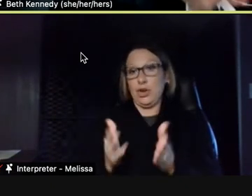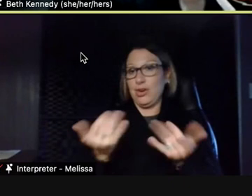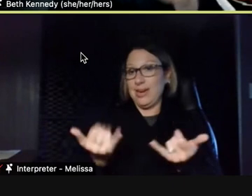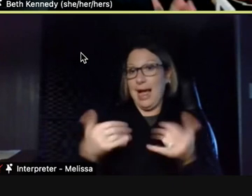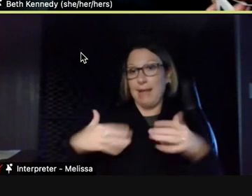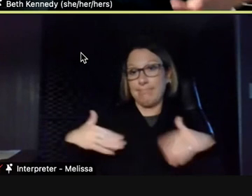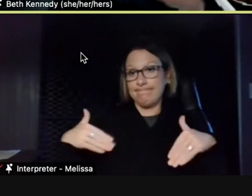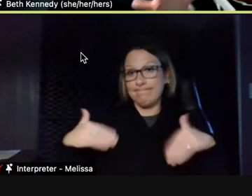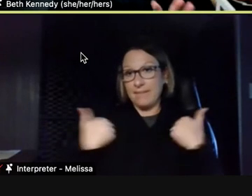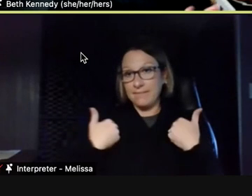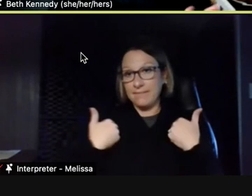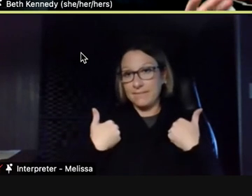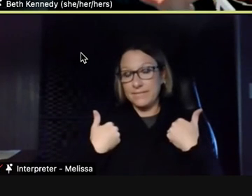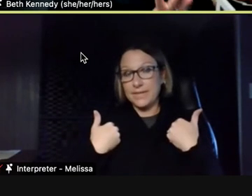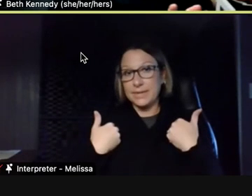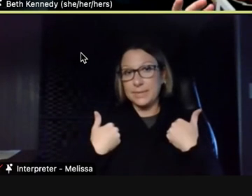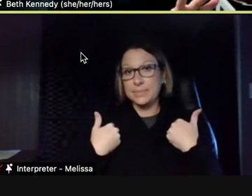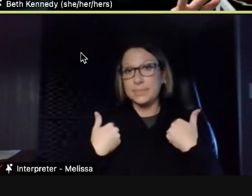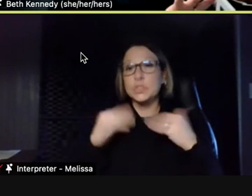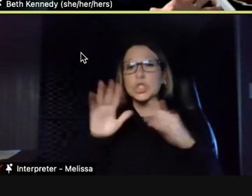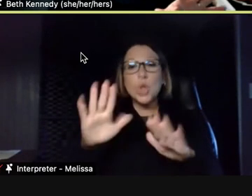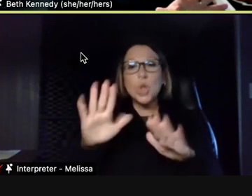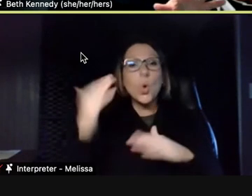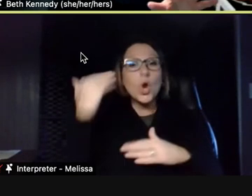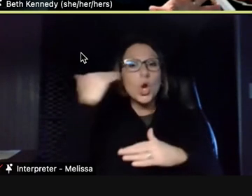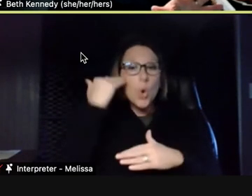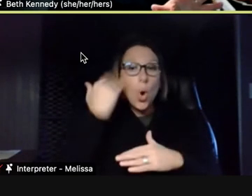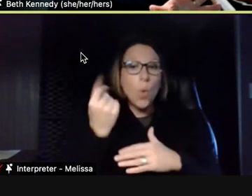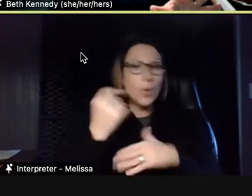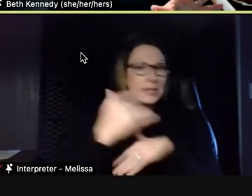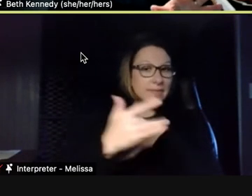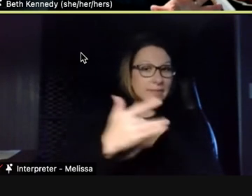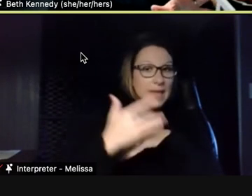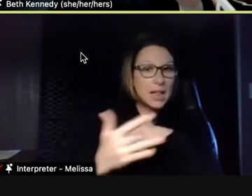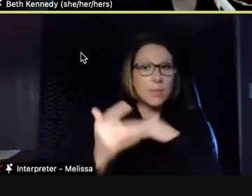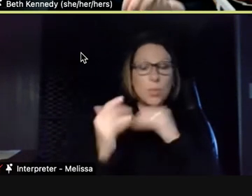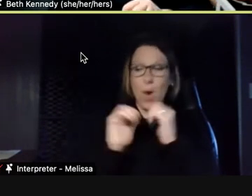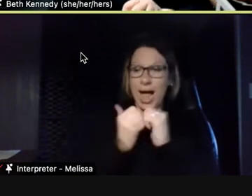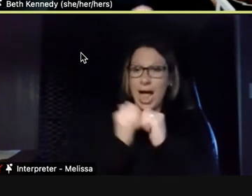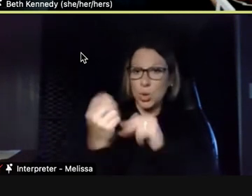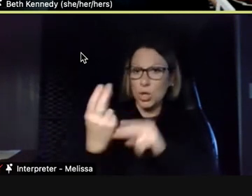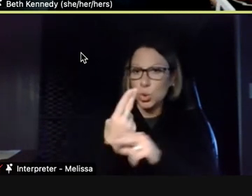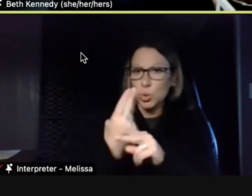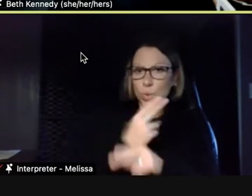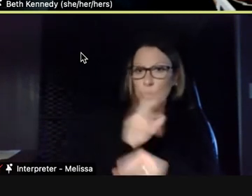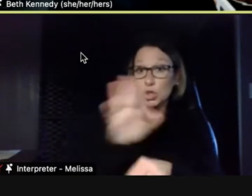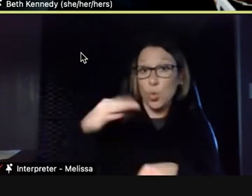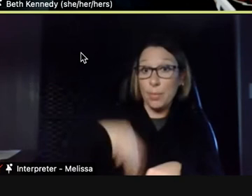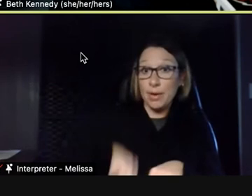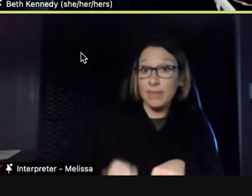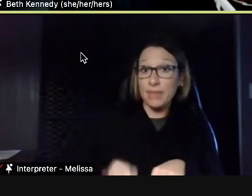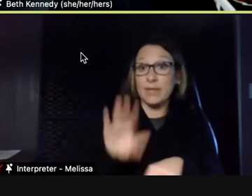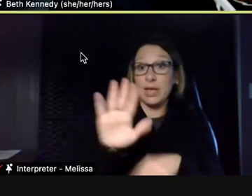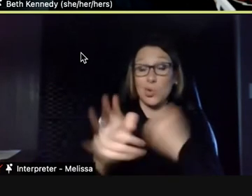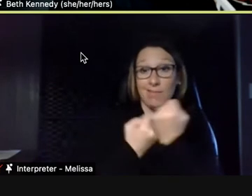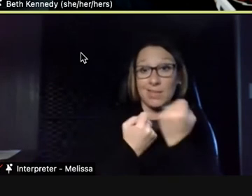So know kind of what's out there and how you might be able to use it in your advocacy